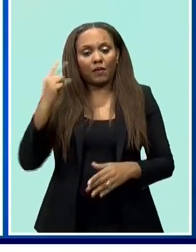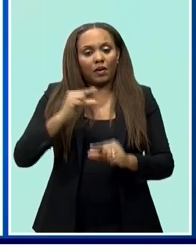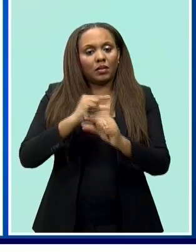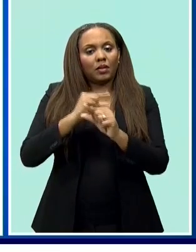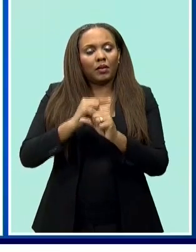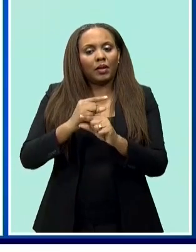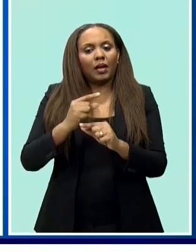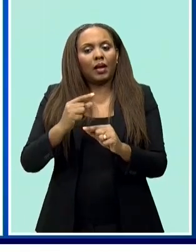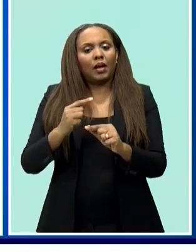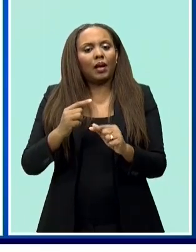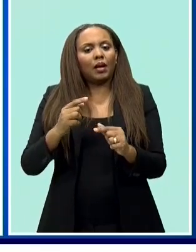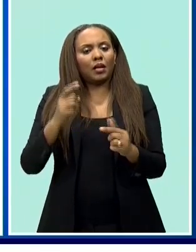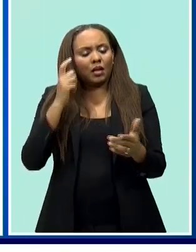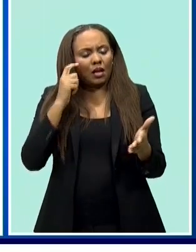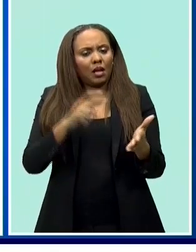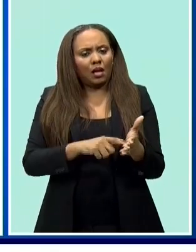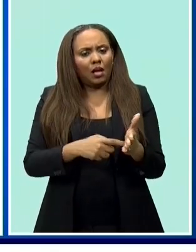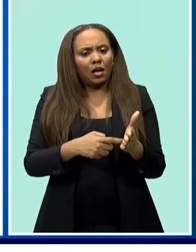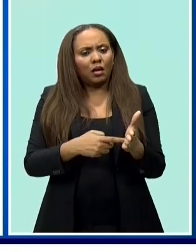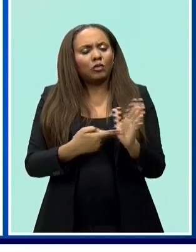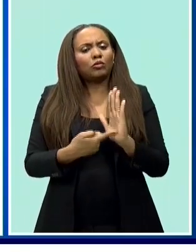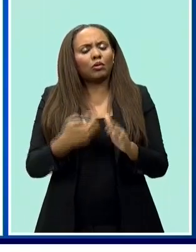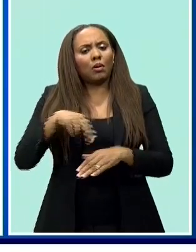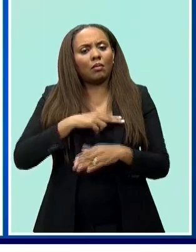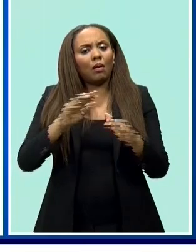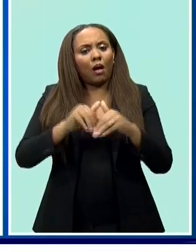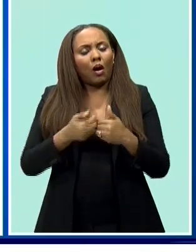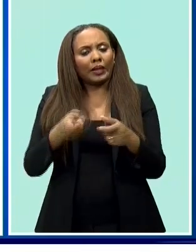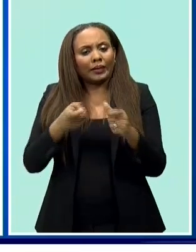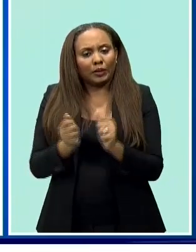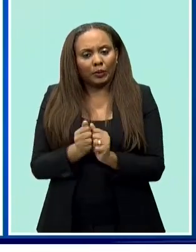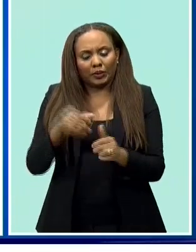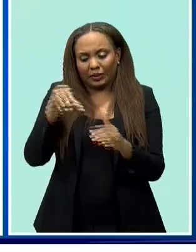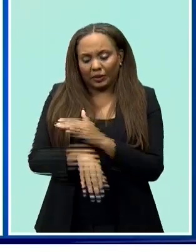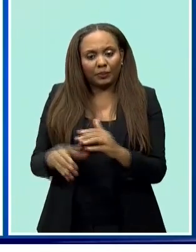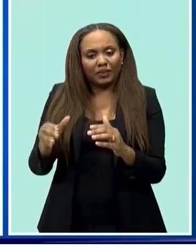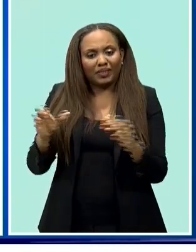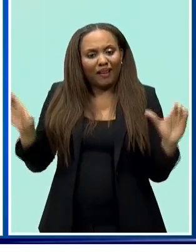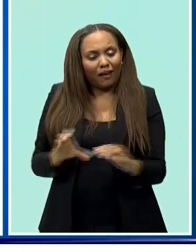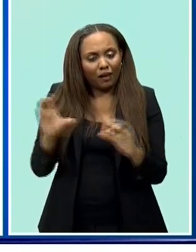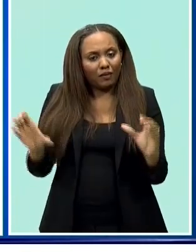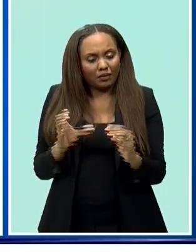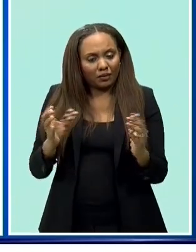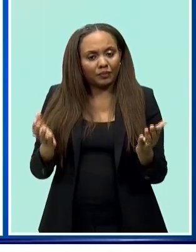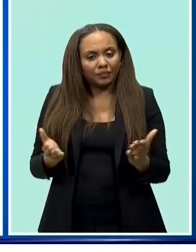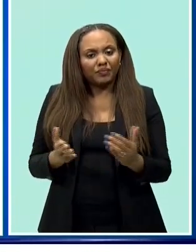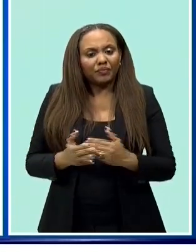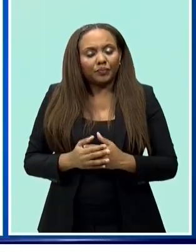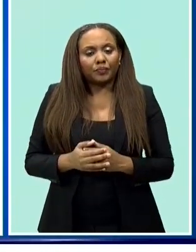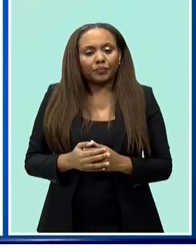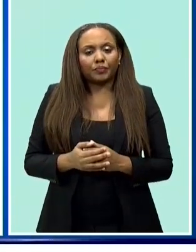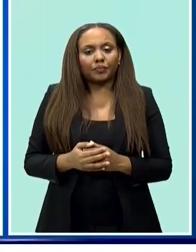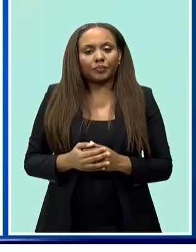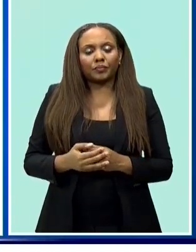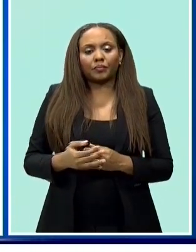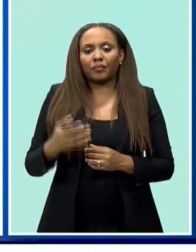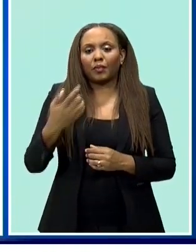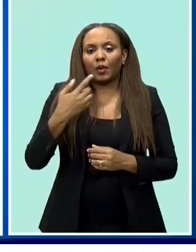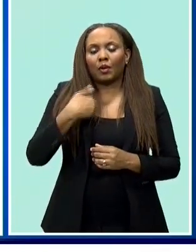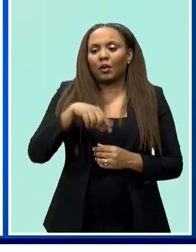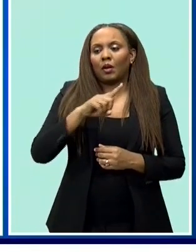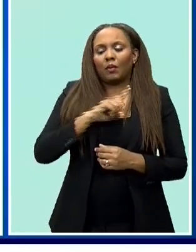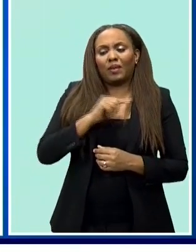identify concrete steps to combat the scourge of criminal activity. We do not have the luxury of